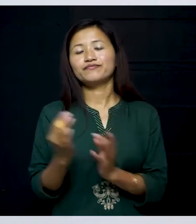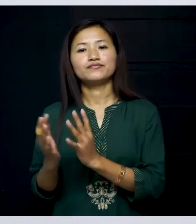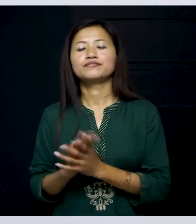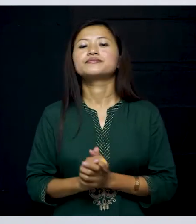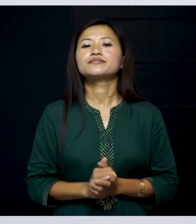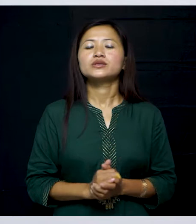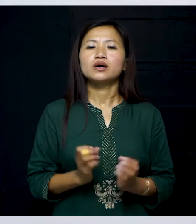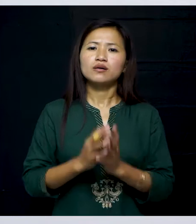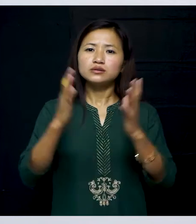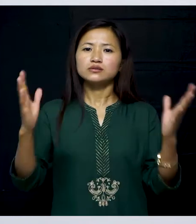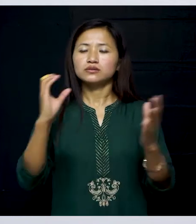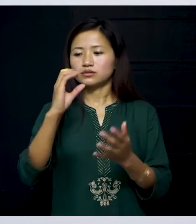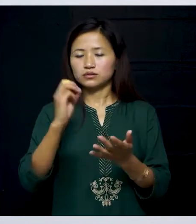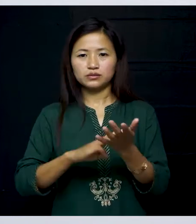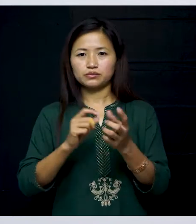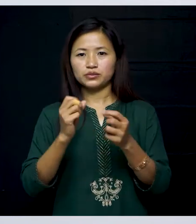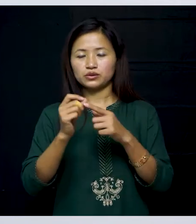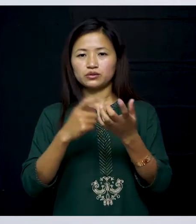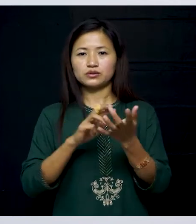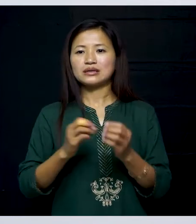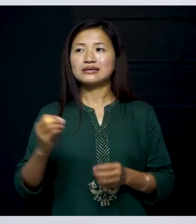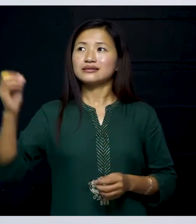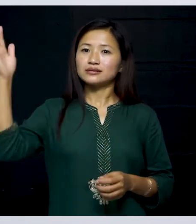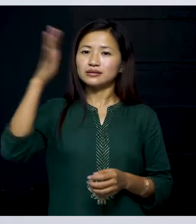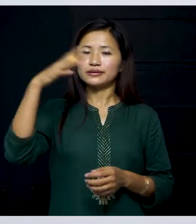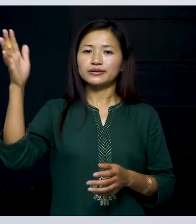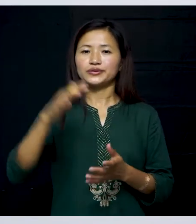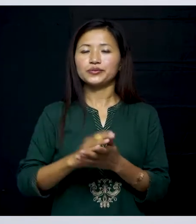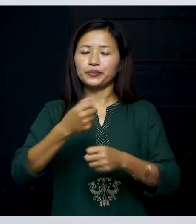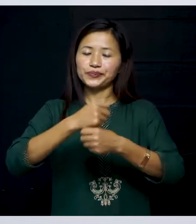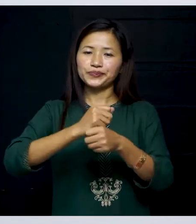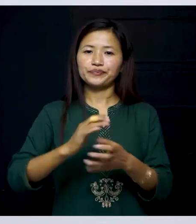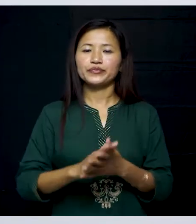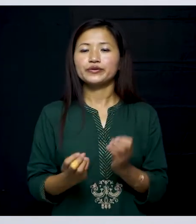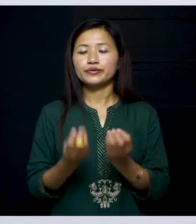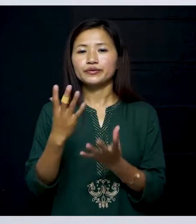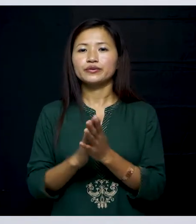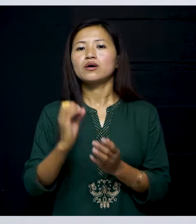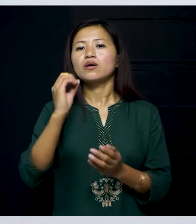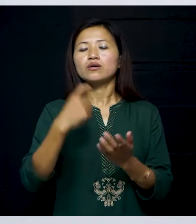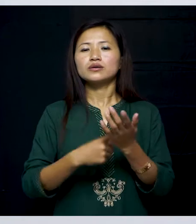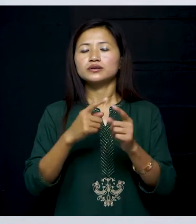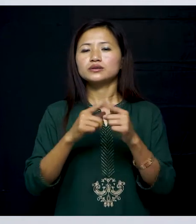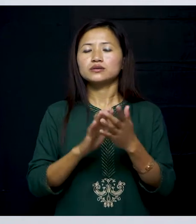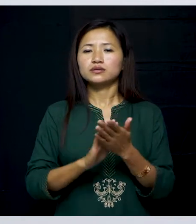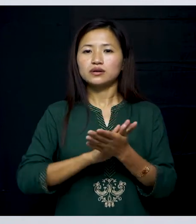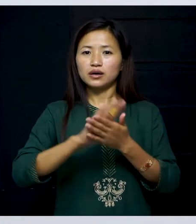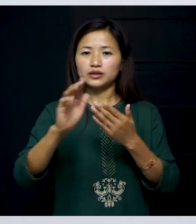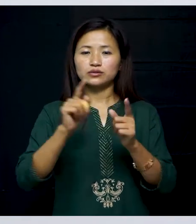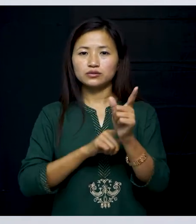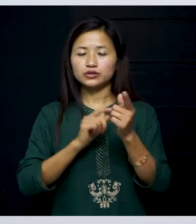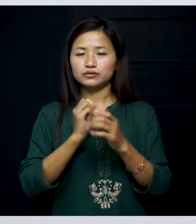main components of air that is needed to make fire. I repeat, oxygen, hydrogen,